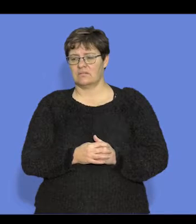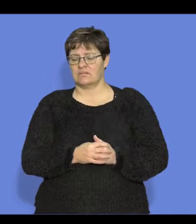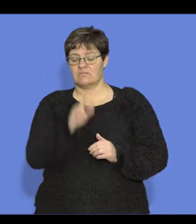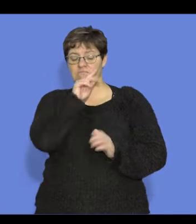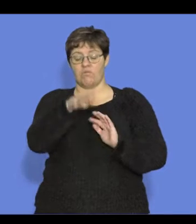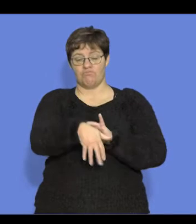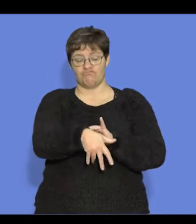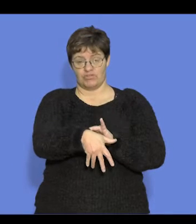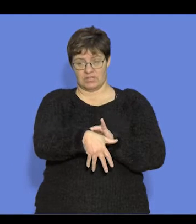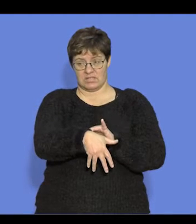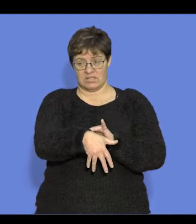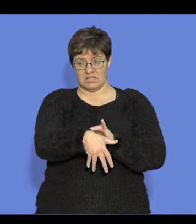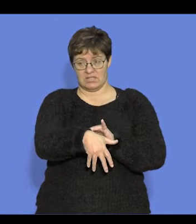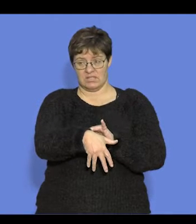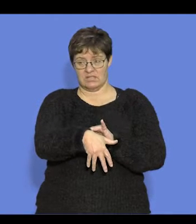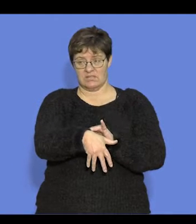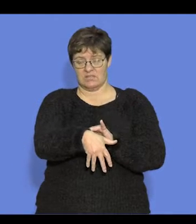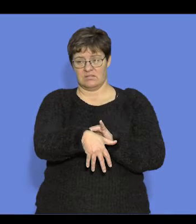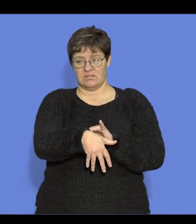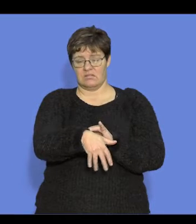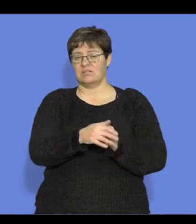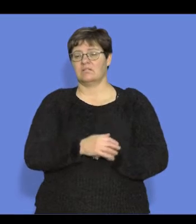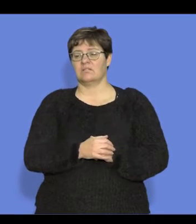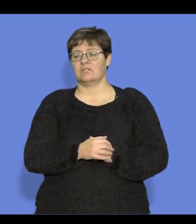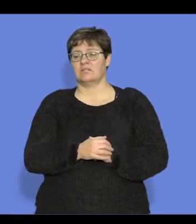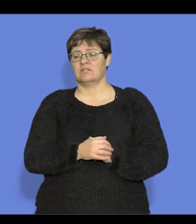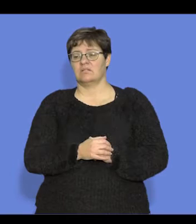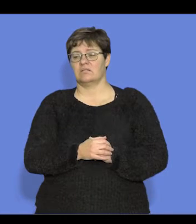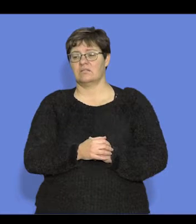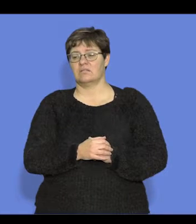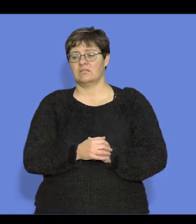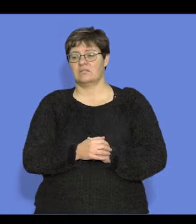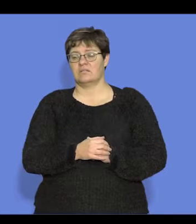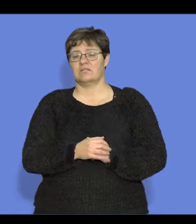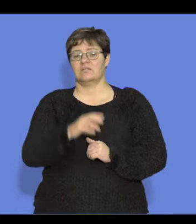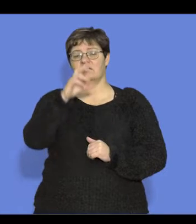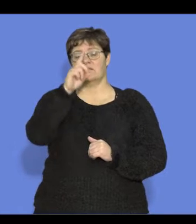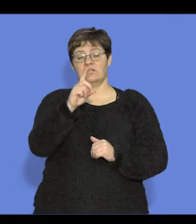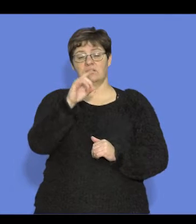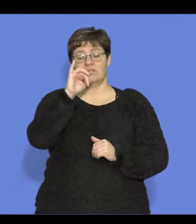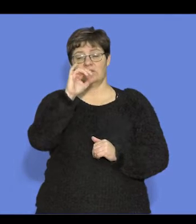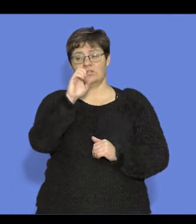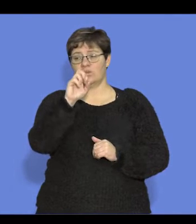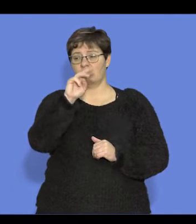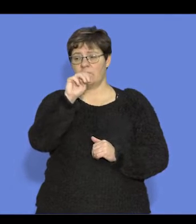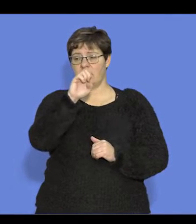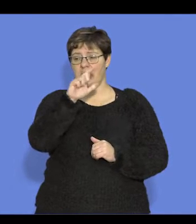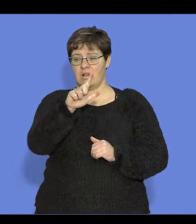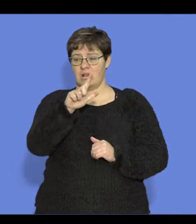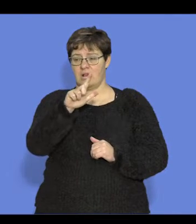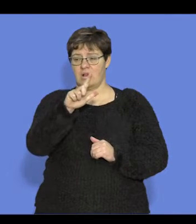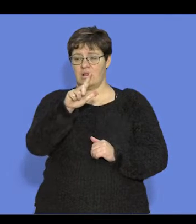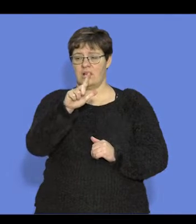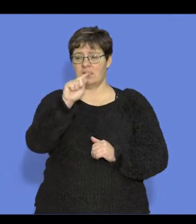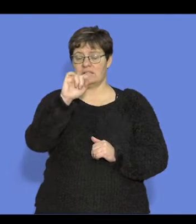in the root, we see the dermal tissue. And the most important thing